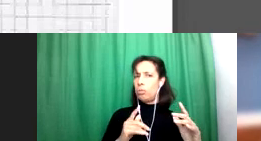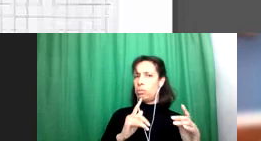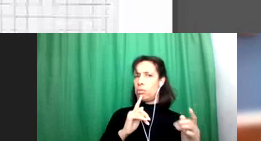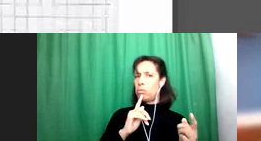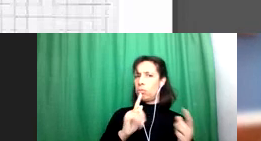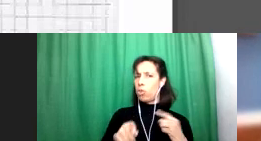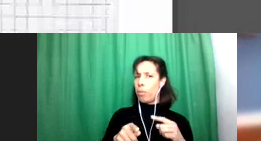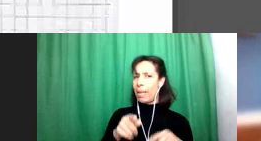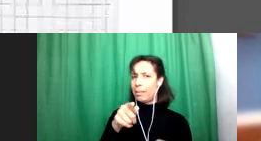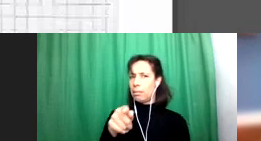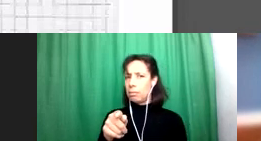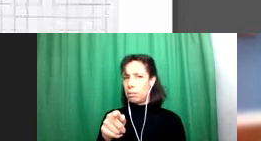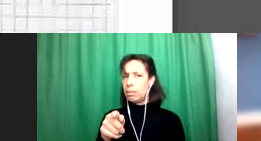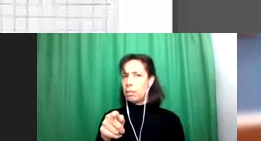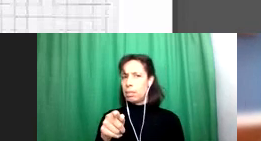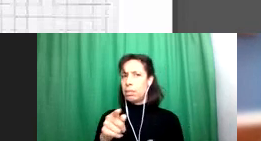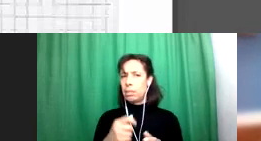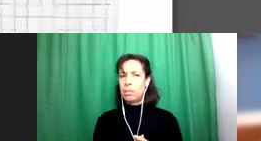here.